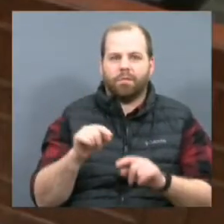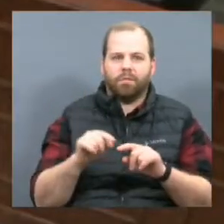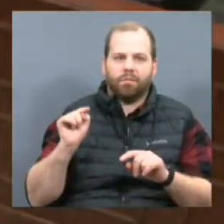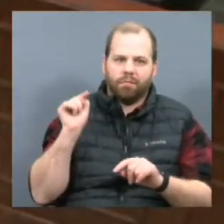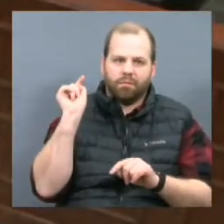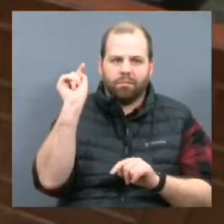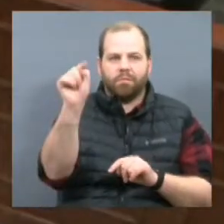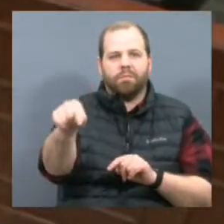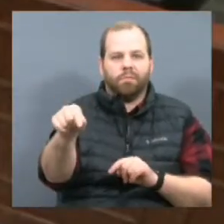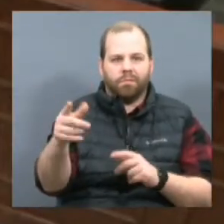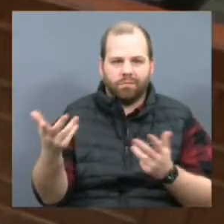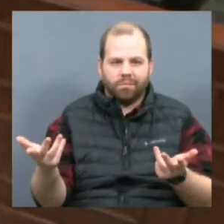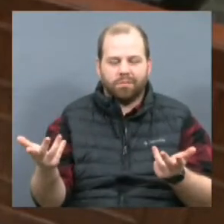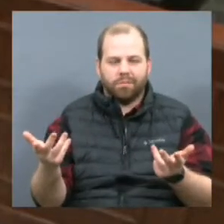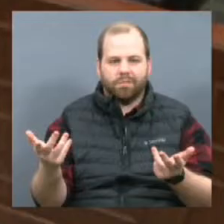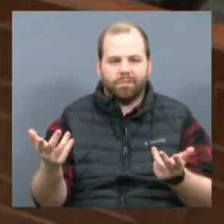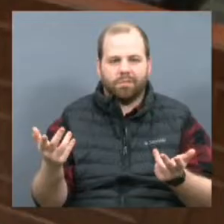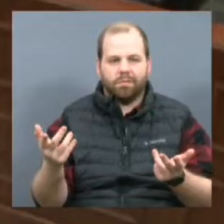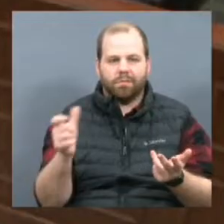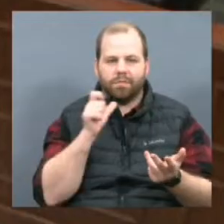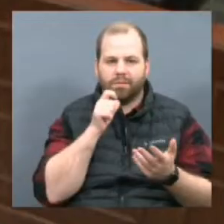feet away from this site.